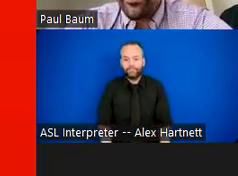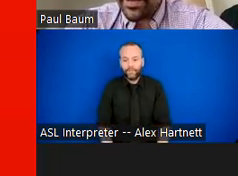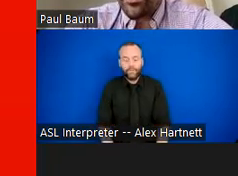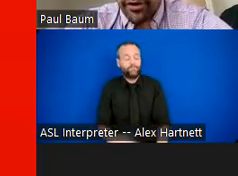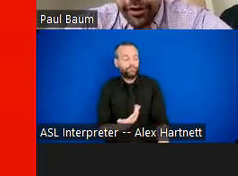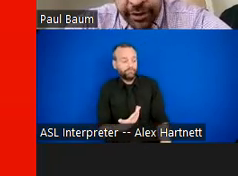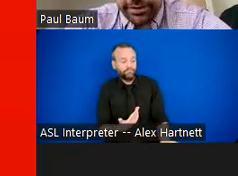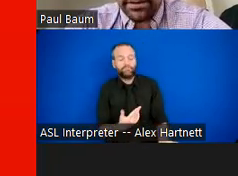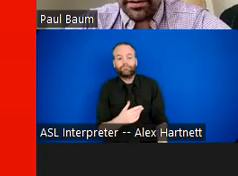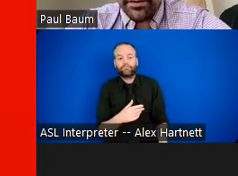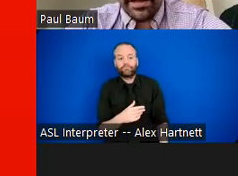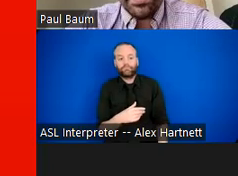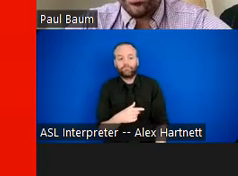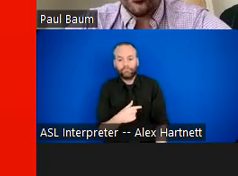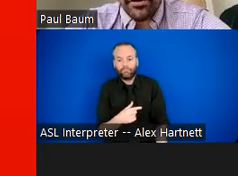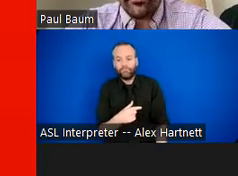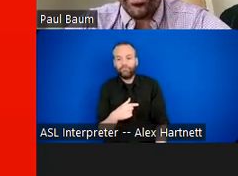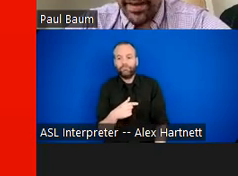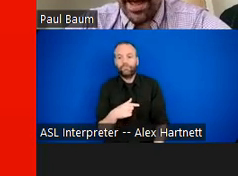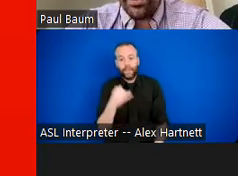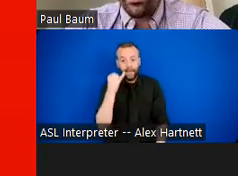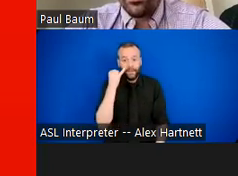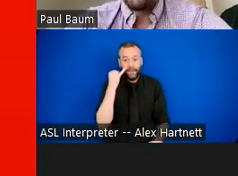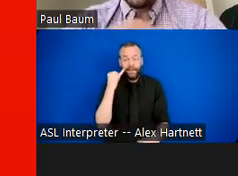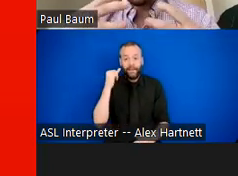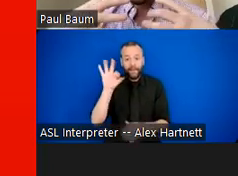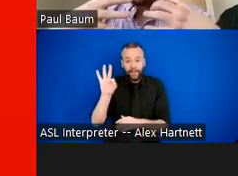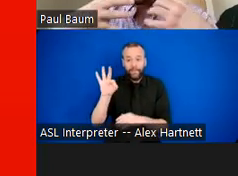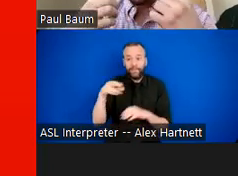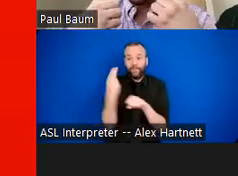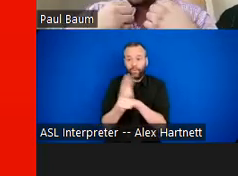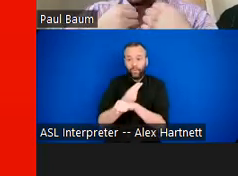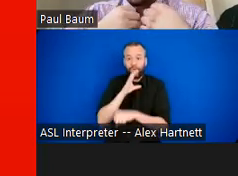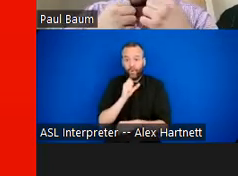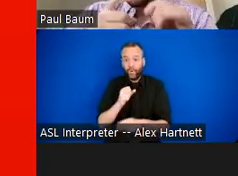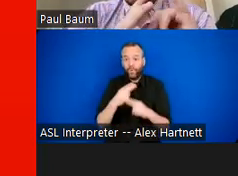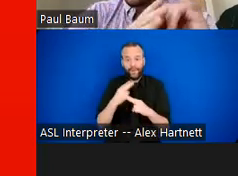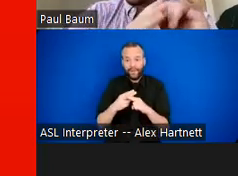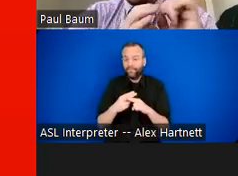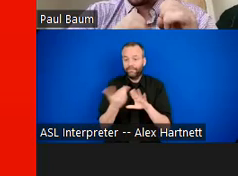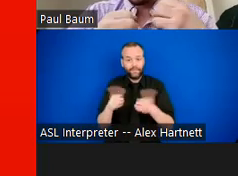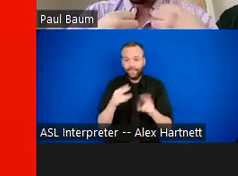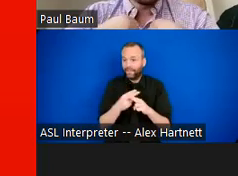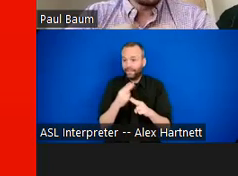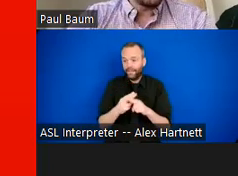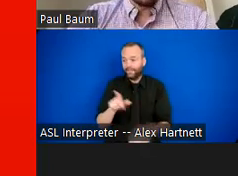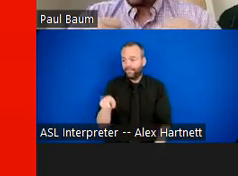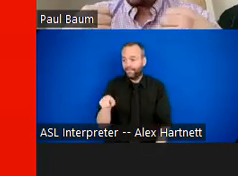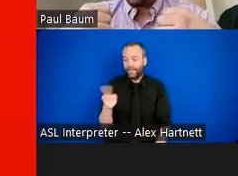right? That's going to hurt. That's going to hurt real bad. Because there's already that internalized, as we talked about,